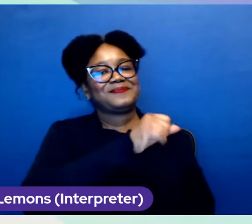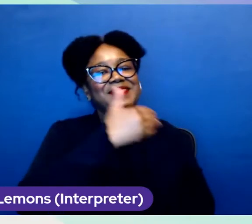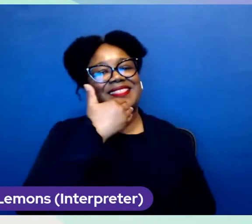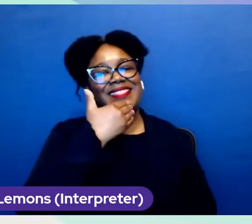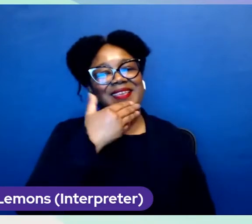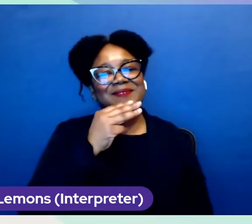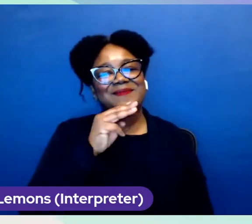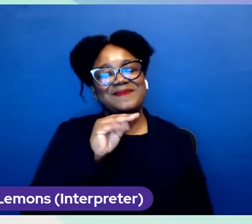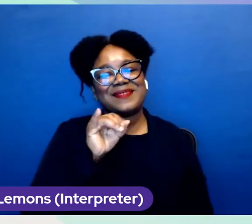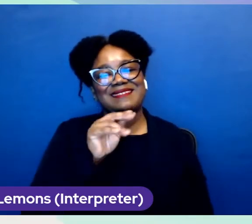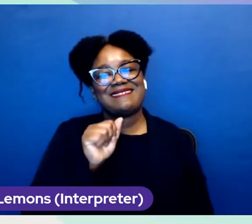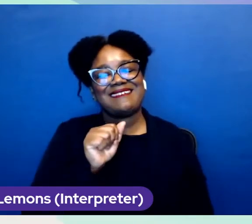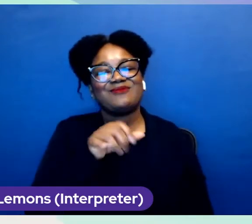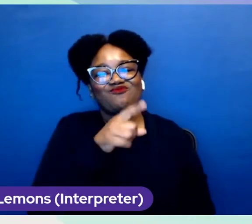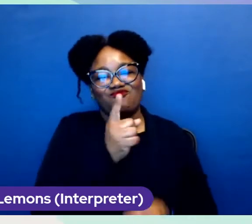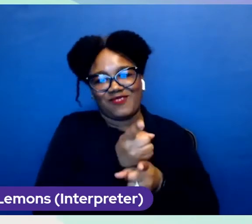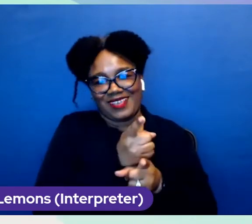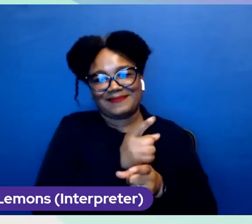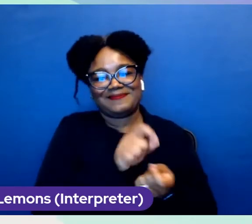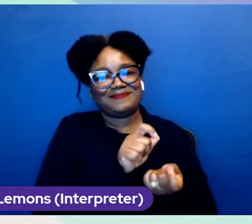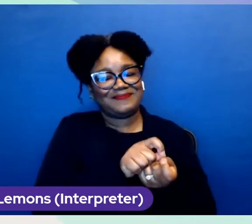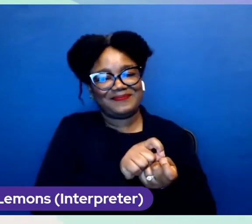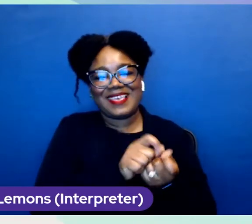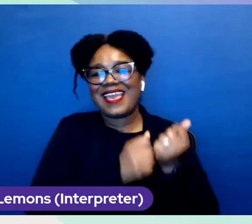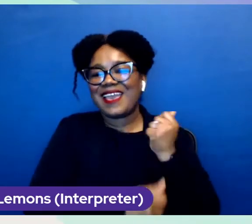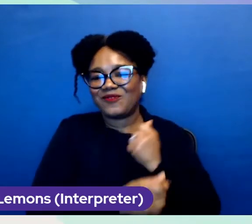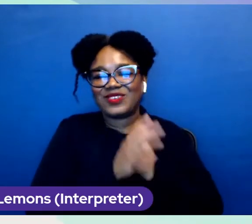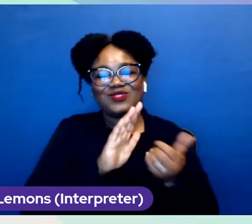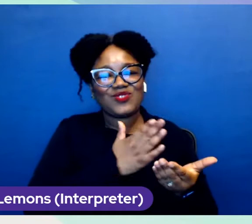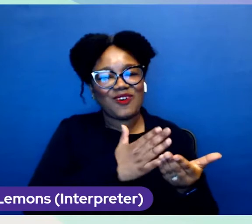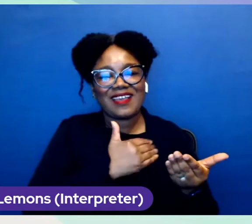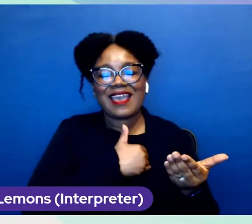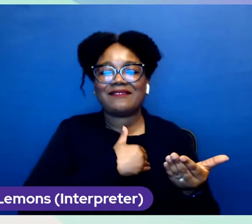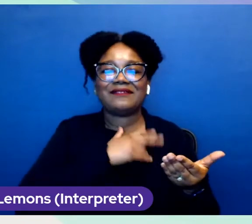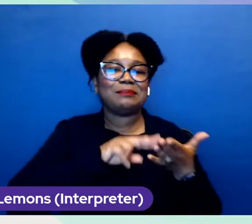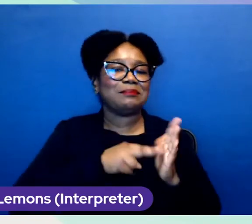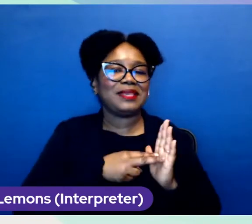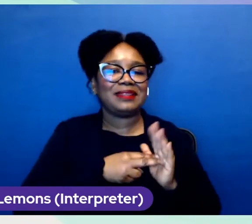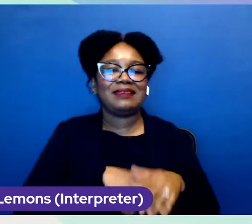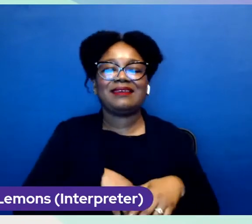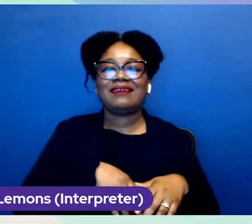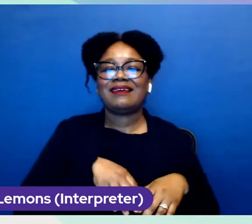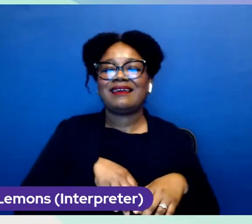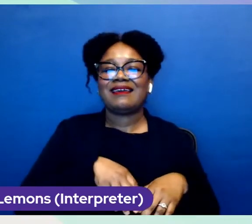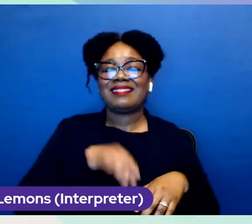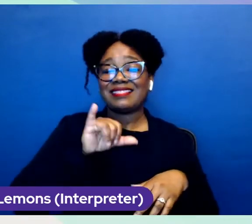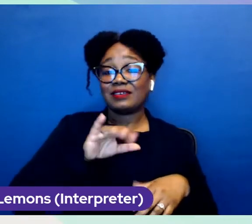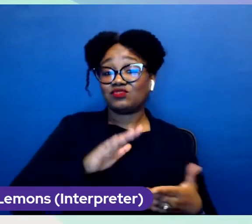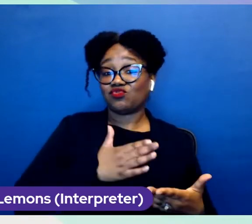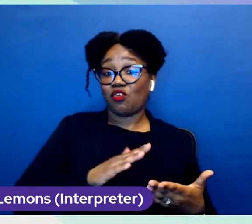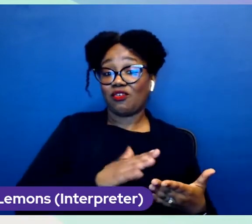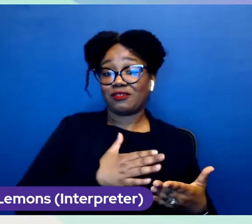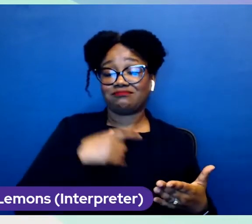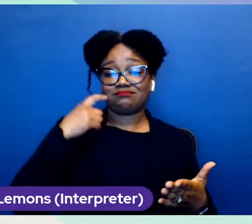interesting story behind it. And as you saw in the beginning, Dingy Dingy was a song written